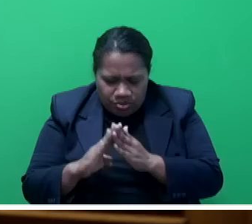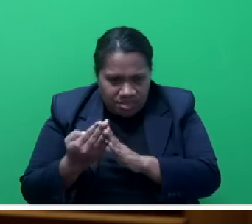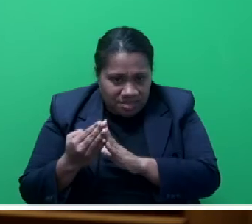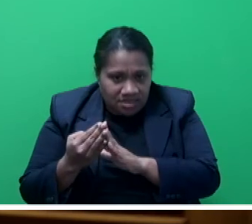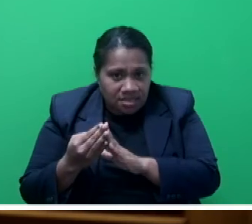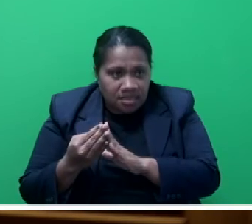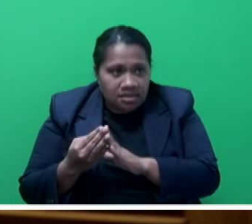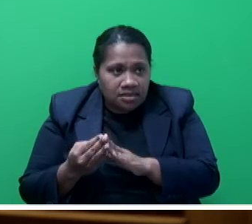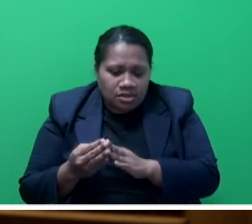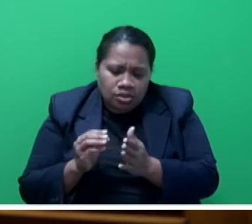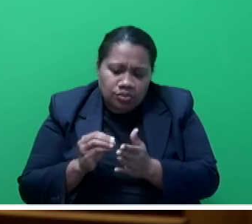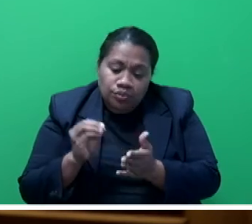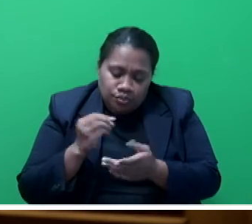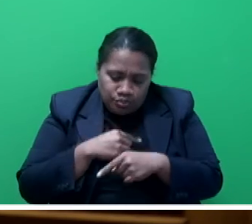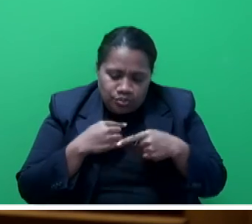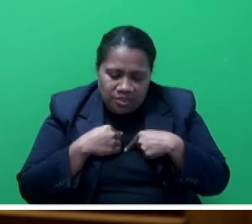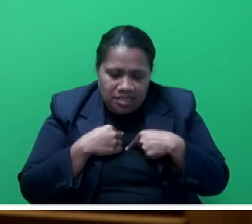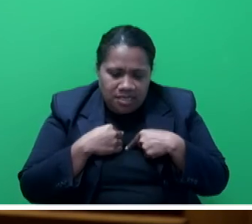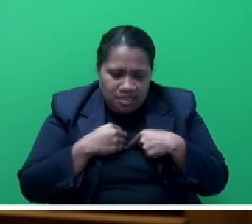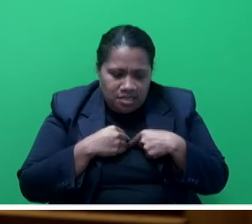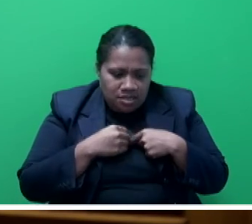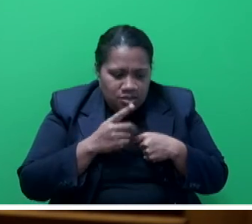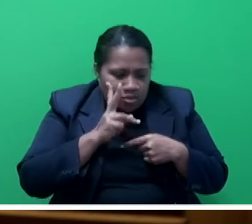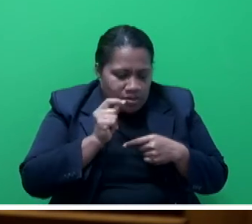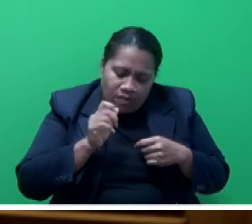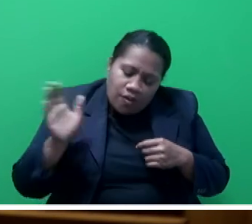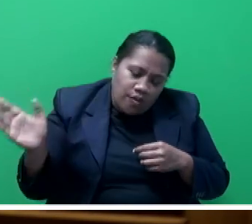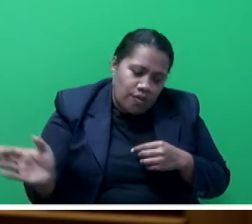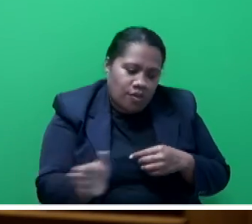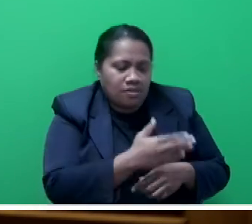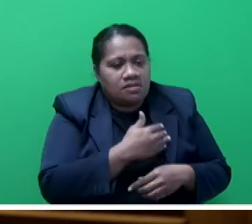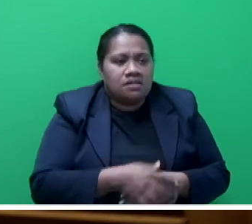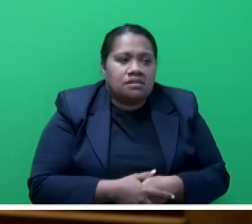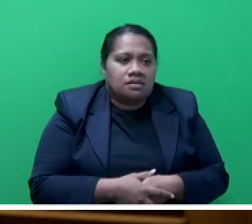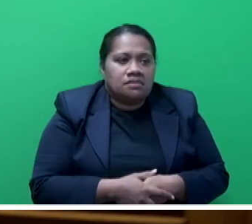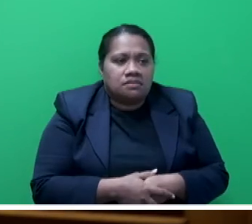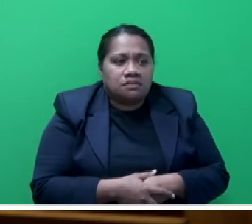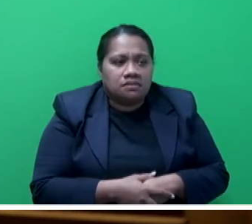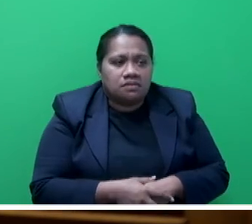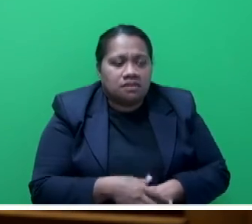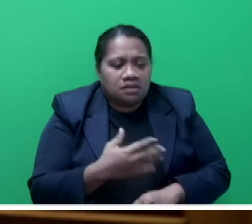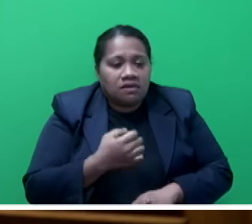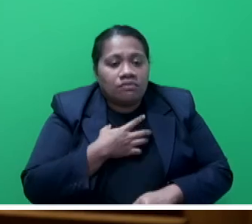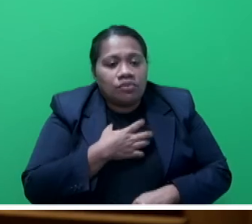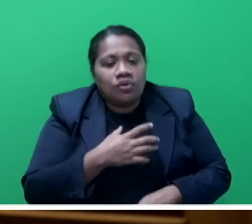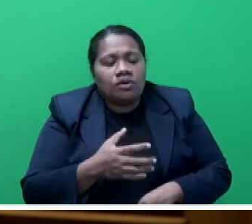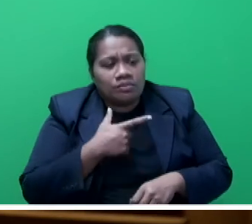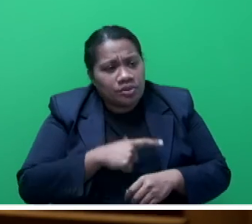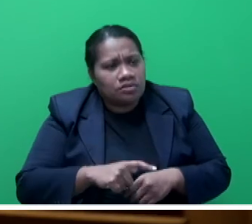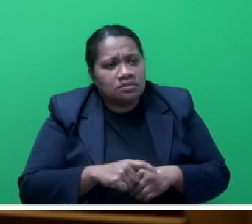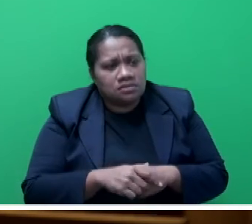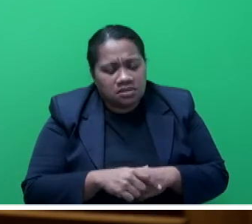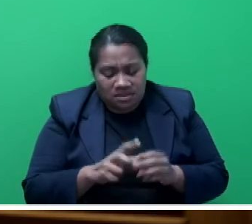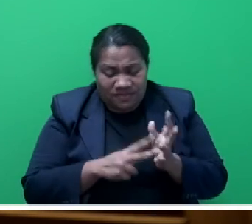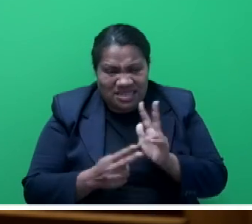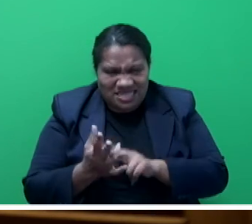We serve everybody, but just by numbers, at the end of the day, there are more, because there's a village setting,